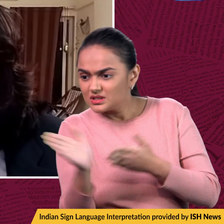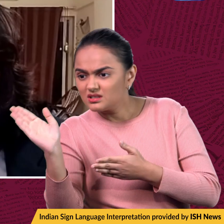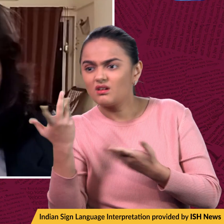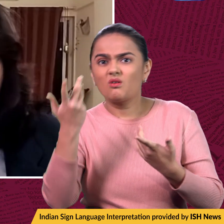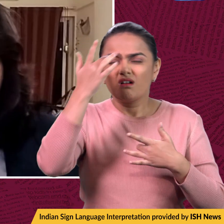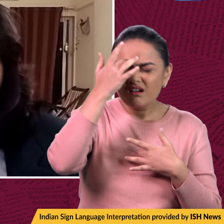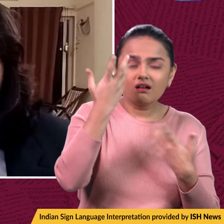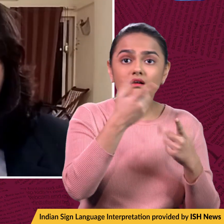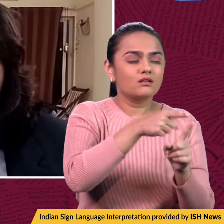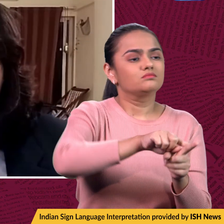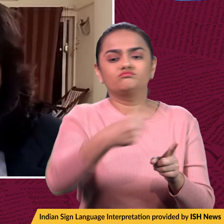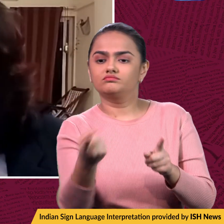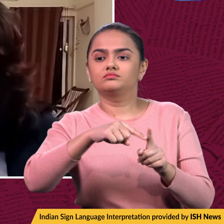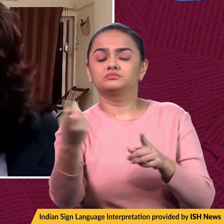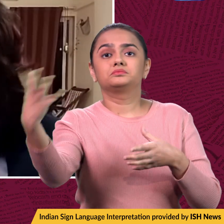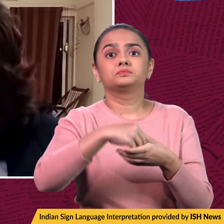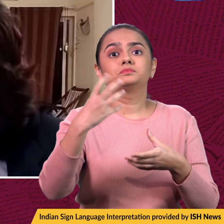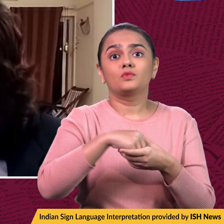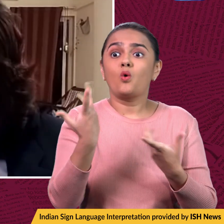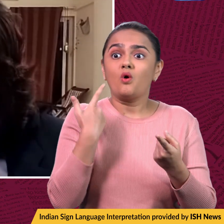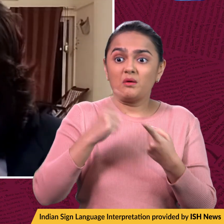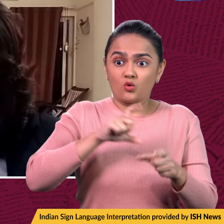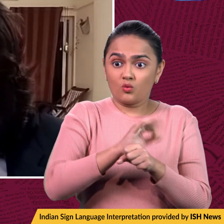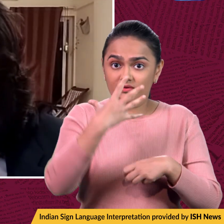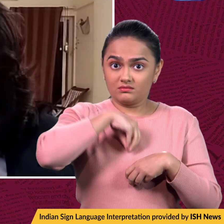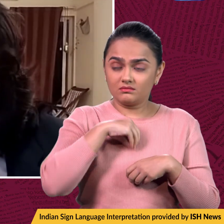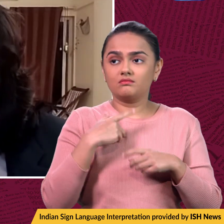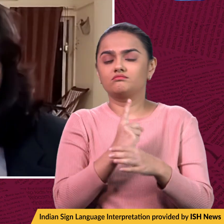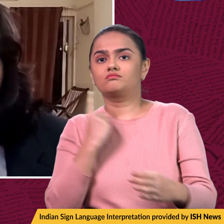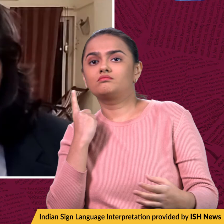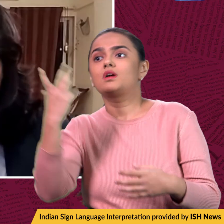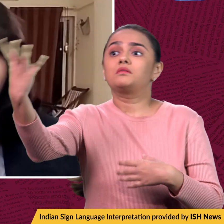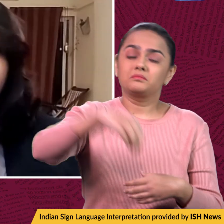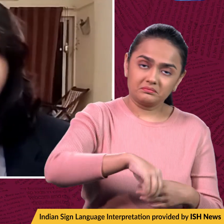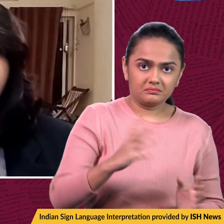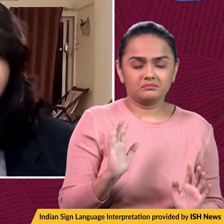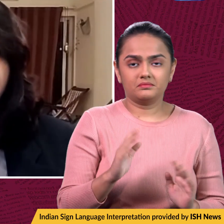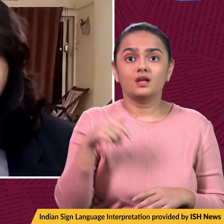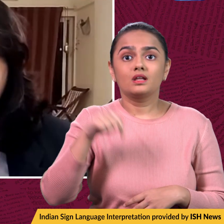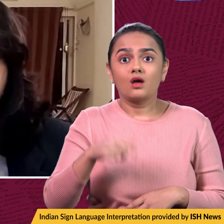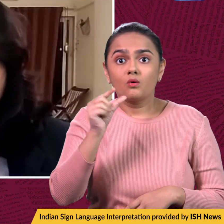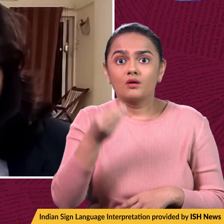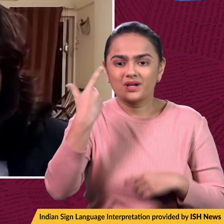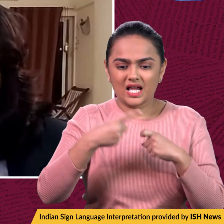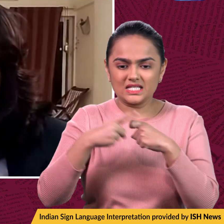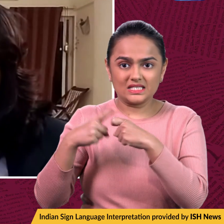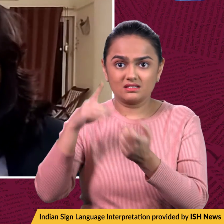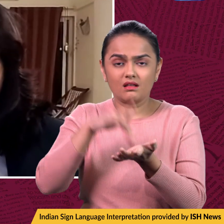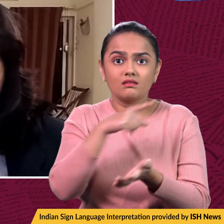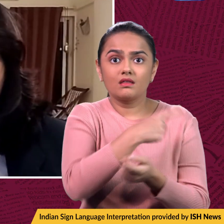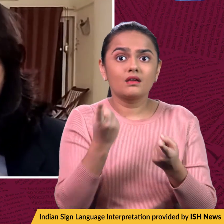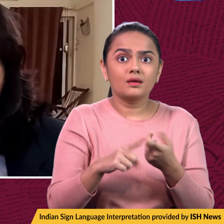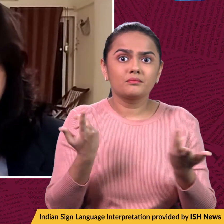to work because they were ill or having to self-isolate. An update now on what's happening in